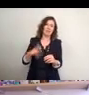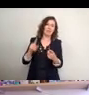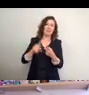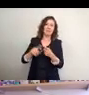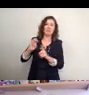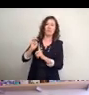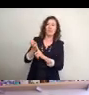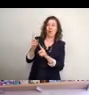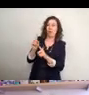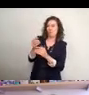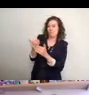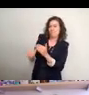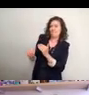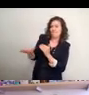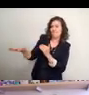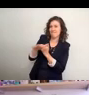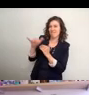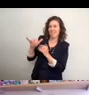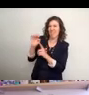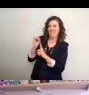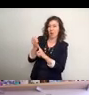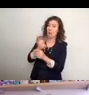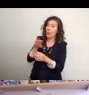which includes the mother's mood.